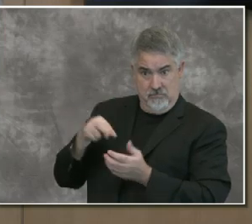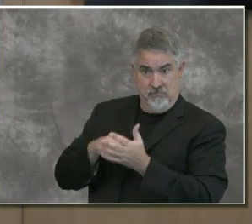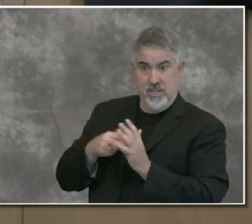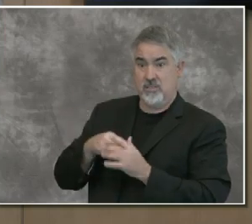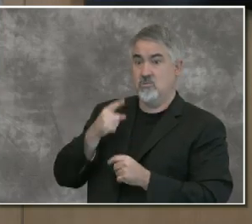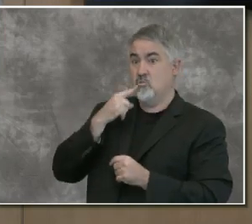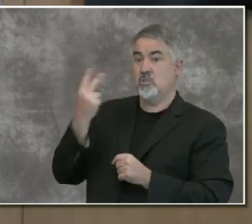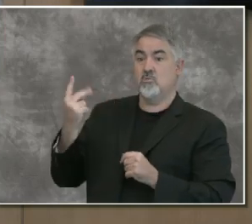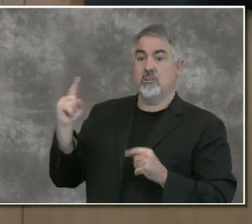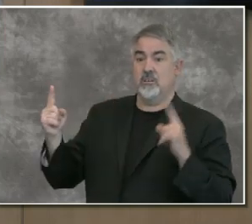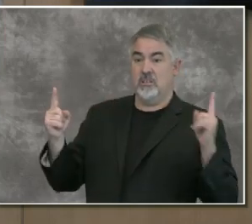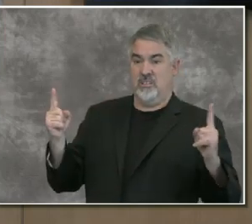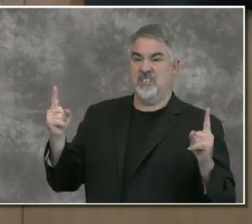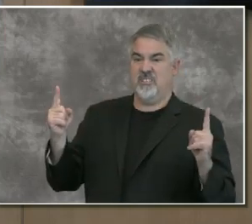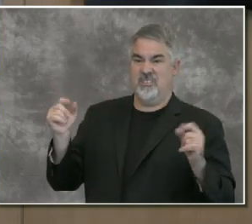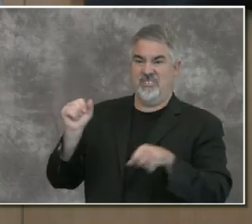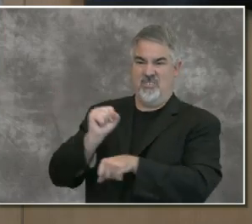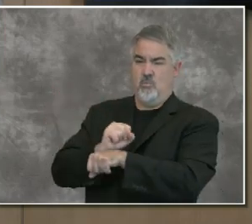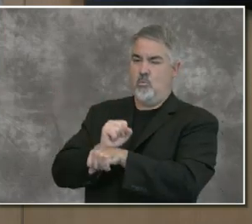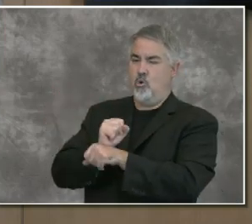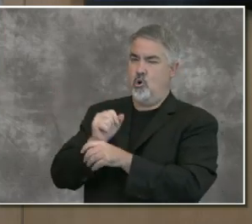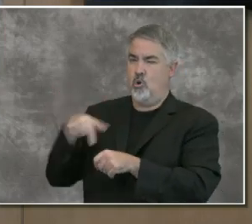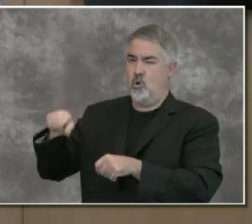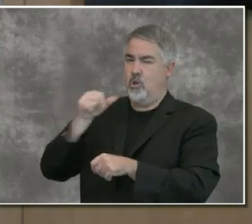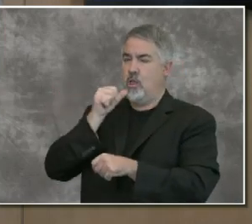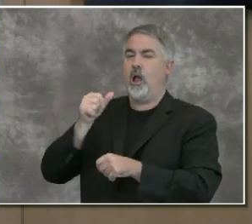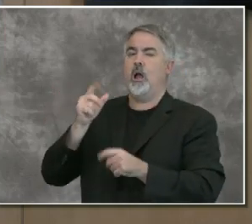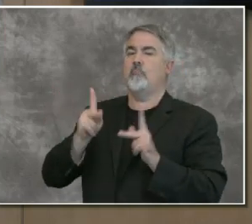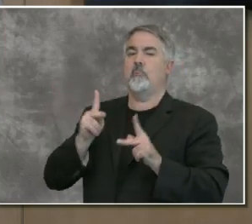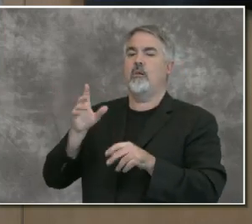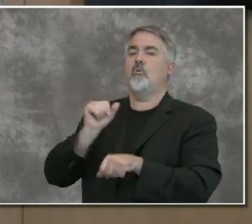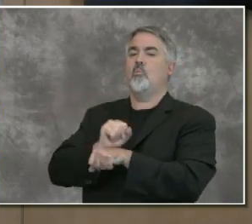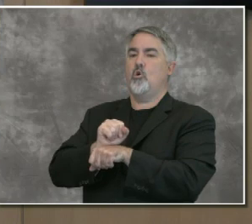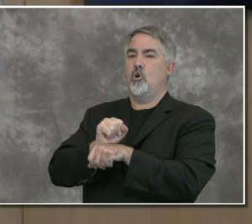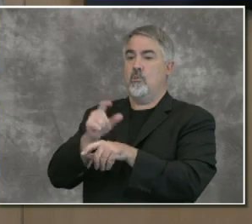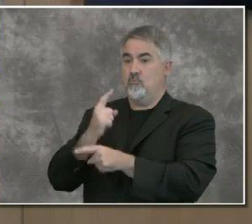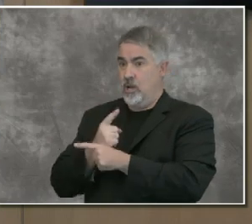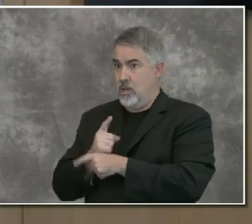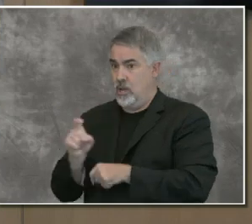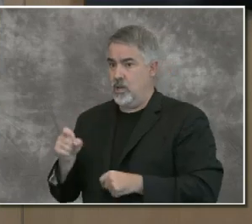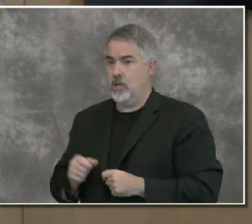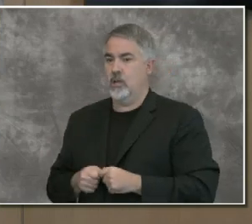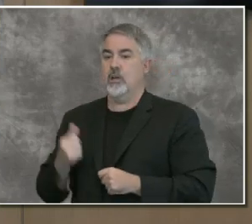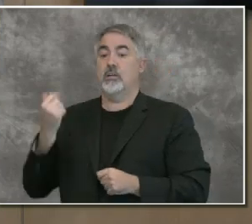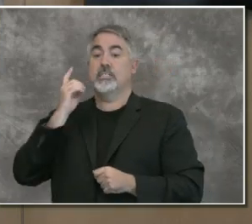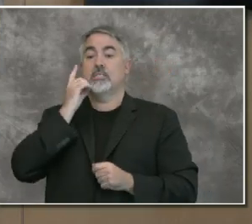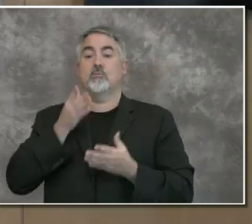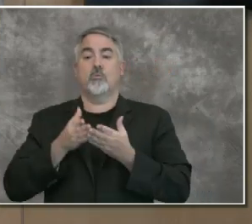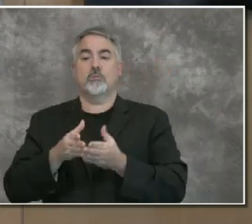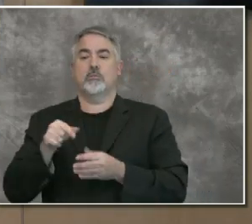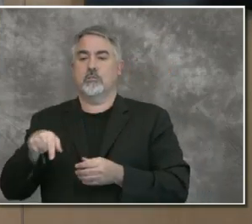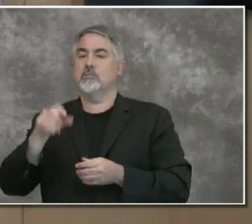that? That is correct. The Disney Wonder only has crew members aboard.